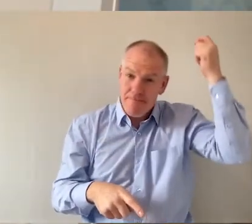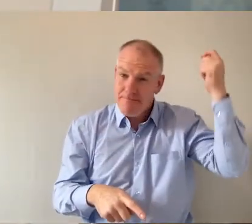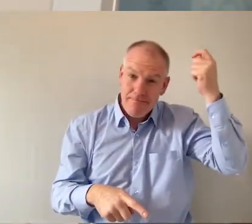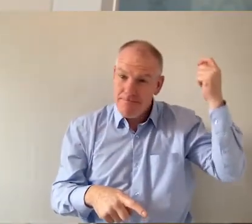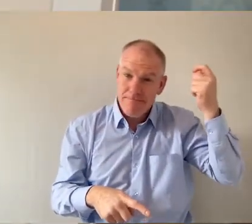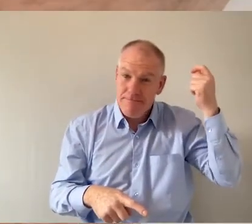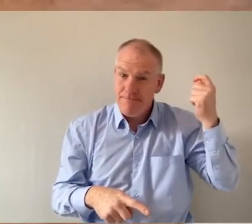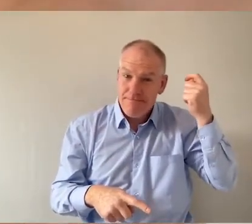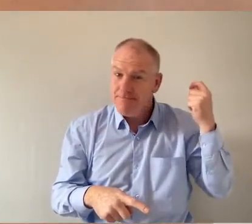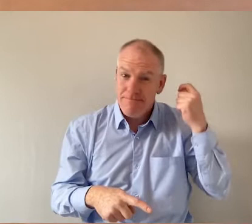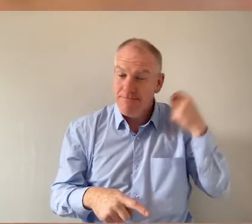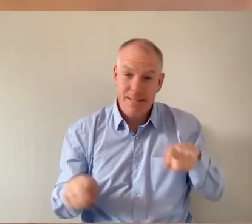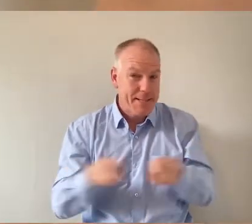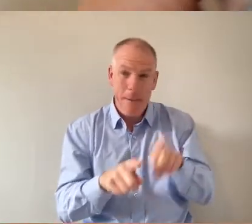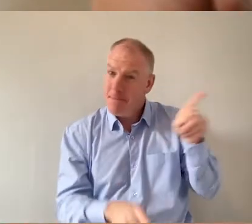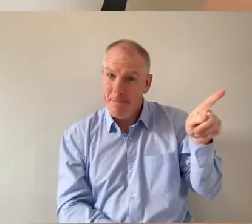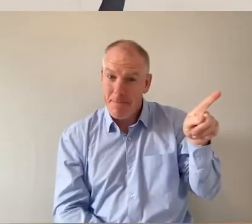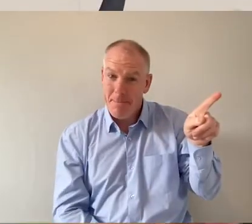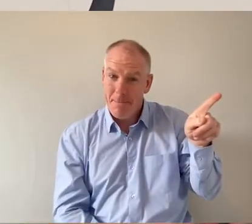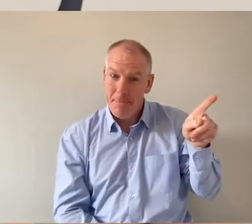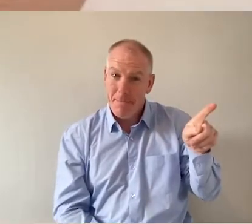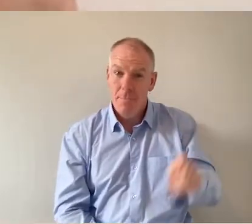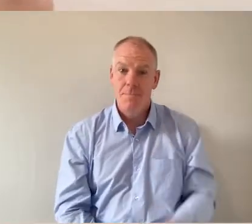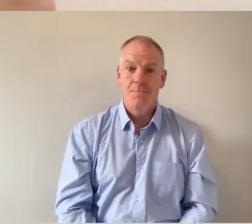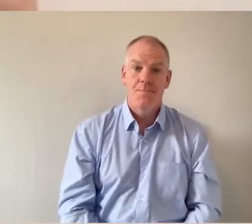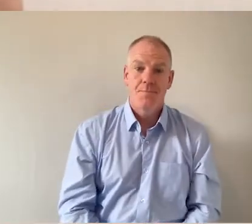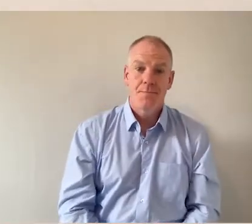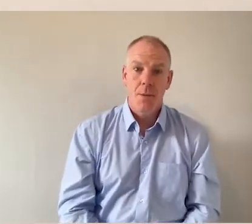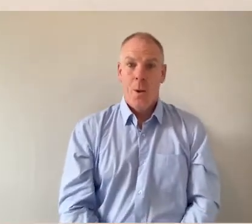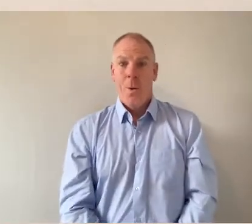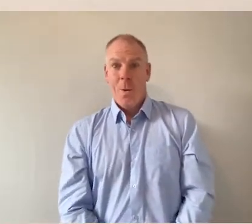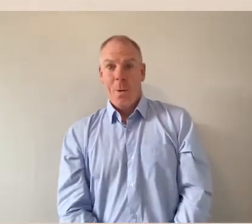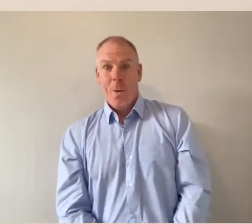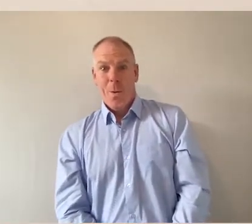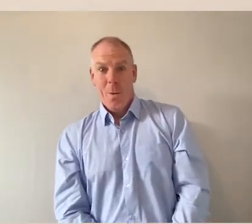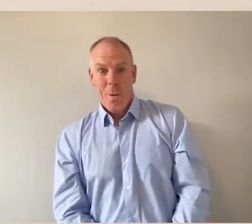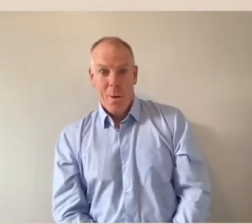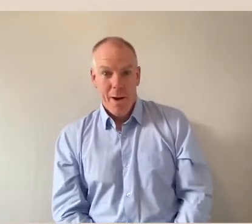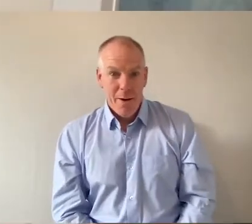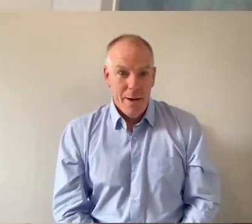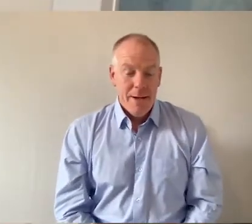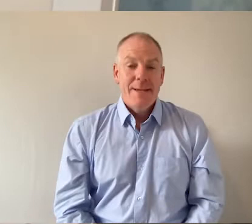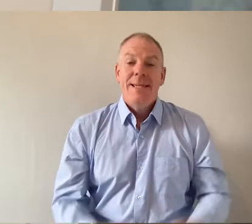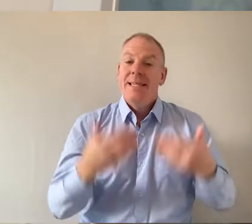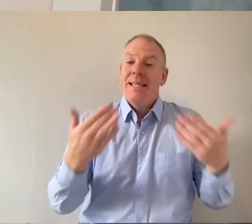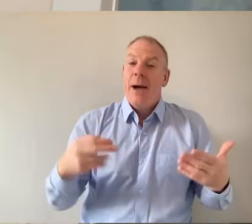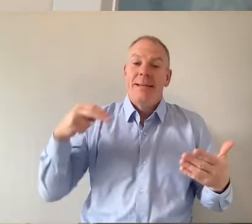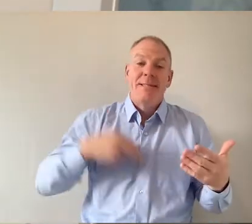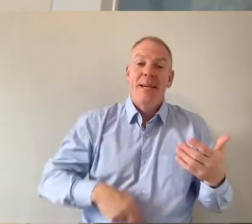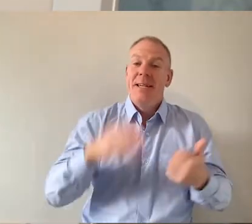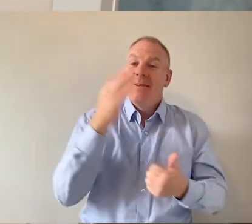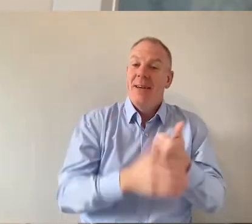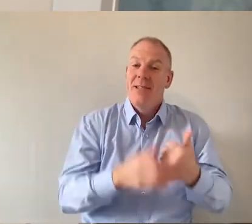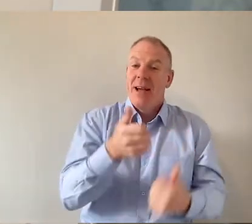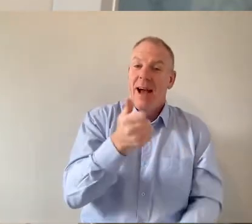go curly, curly, curly, curly, curly, curly, curly, curly, curly. And then we're nearly finished